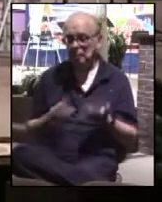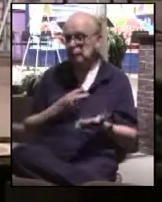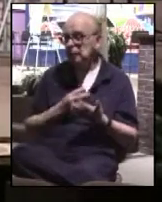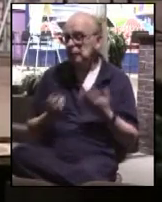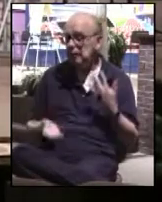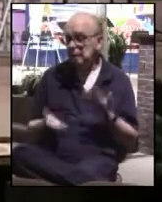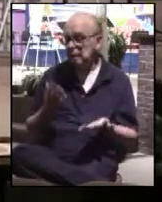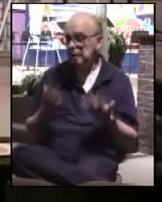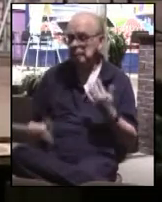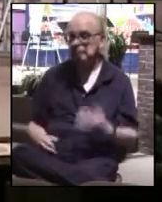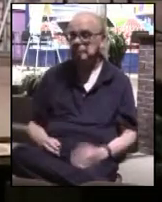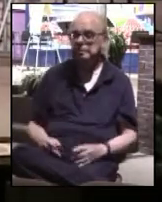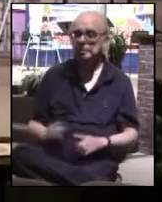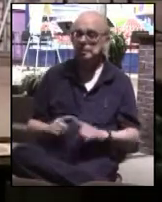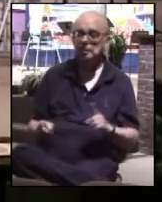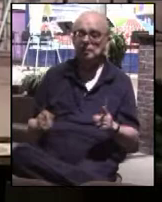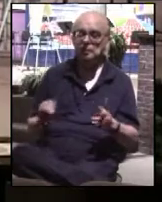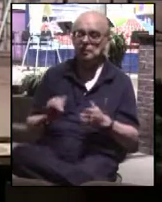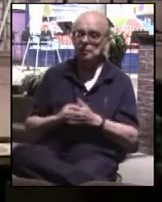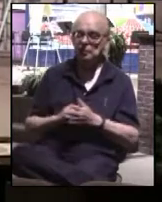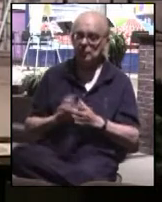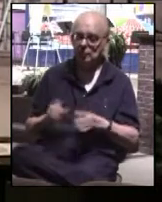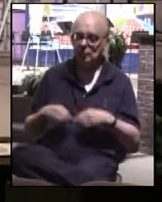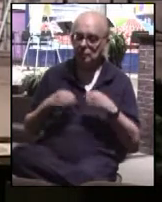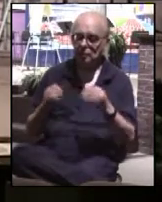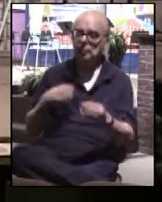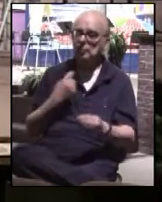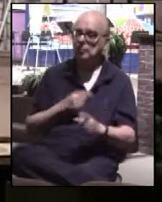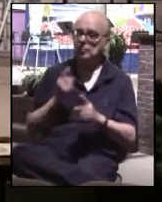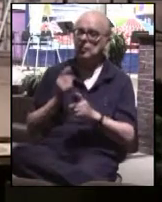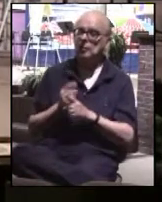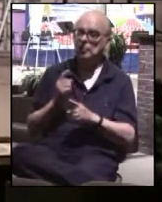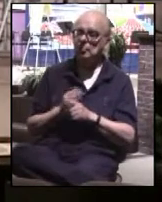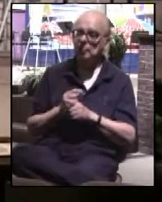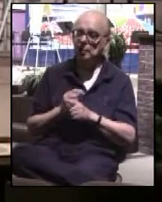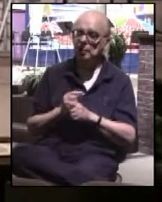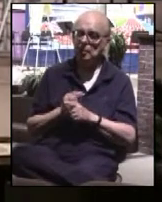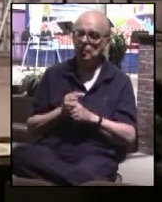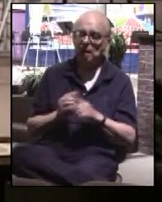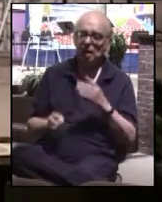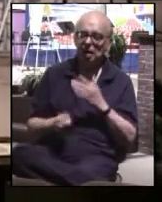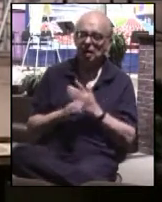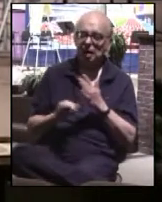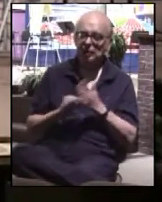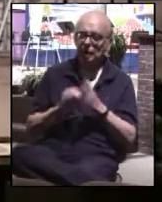but that doesn't give us the right to kick them while they're down